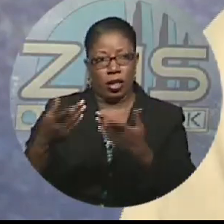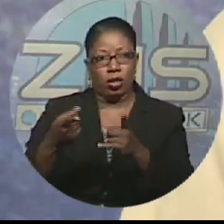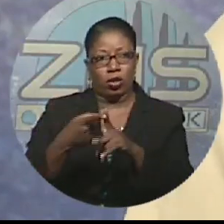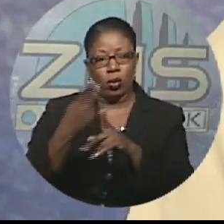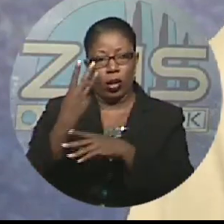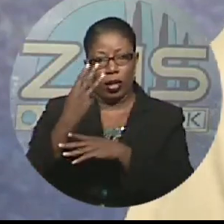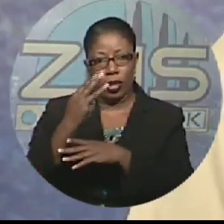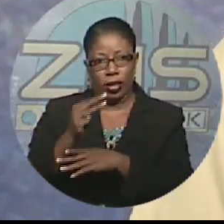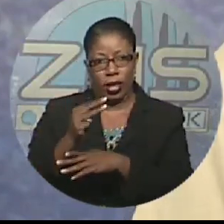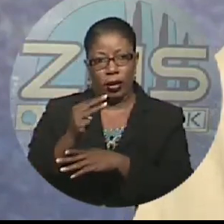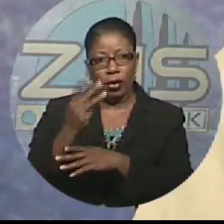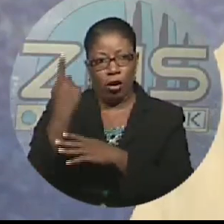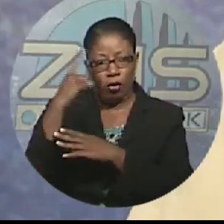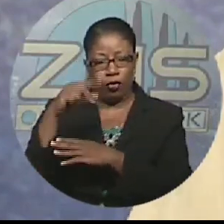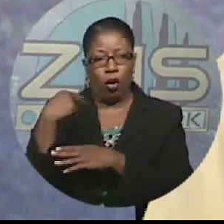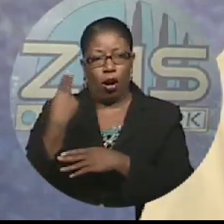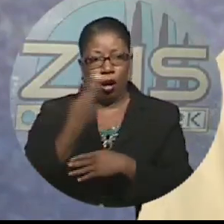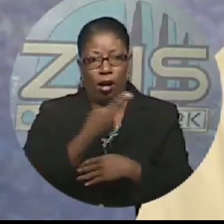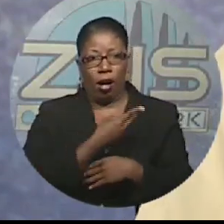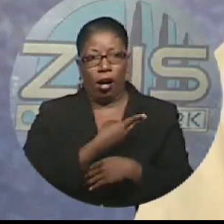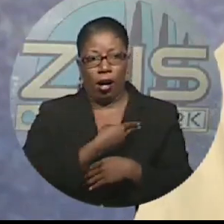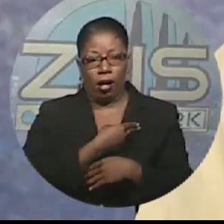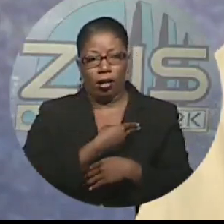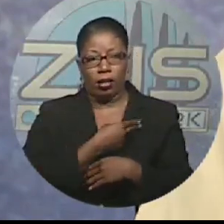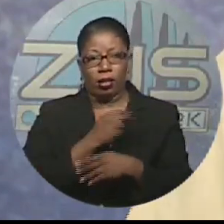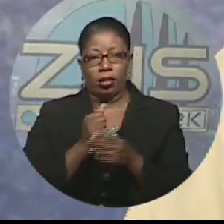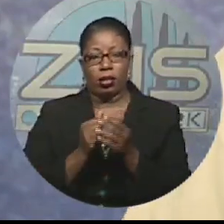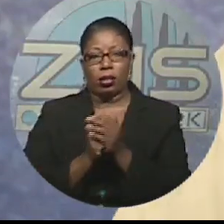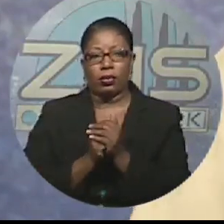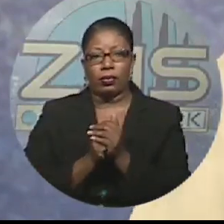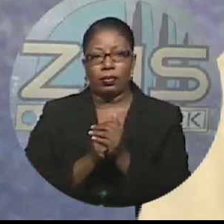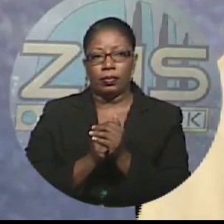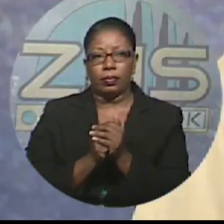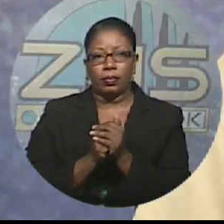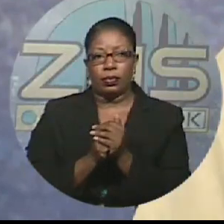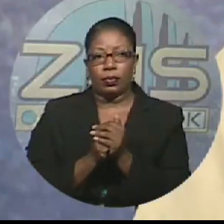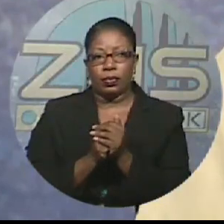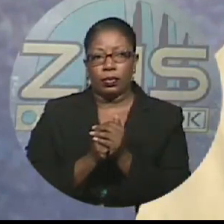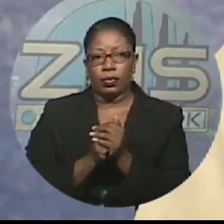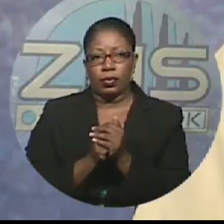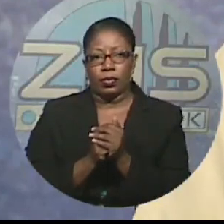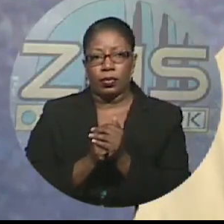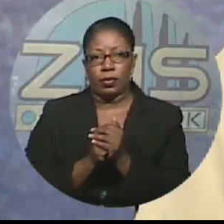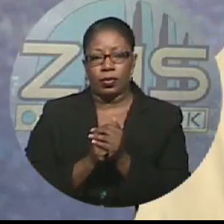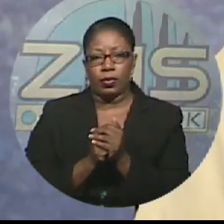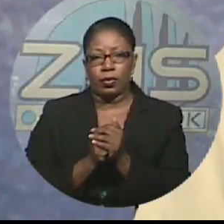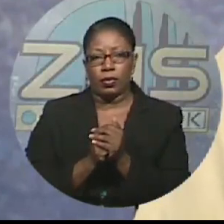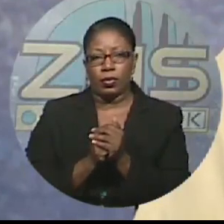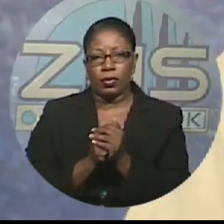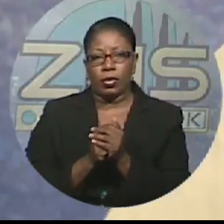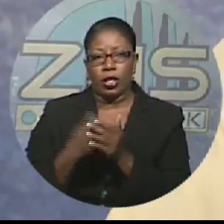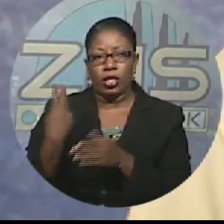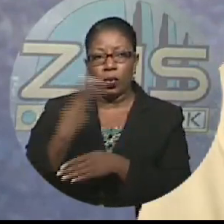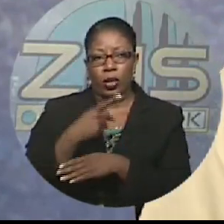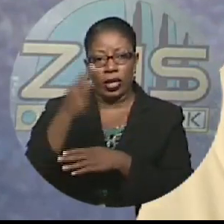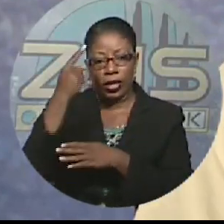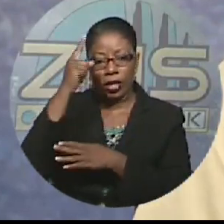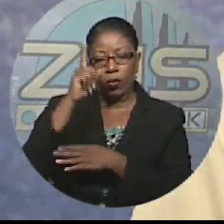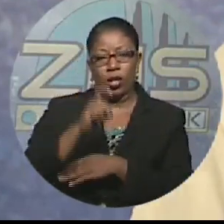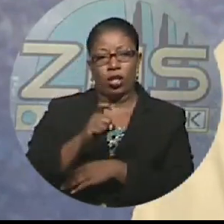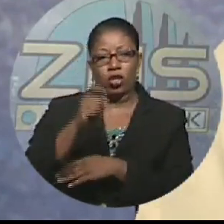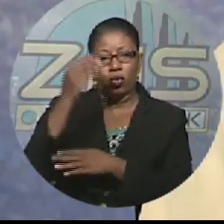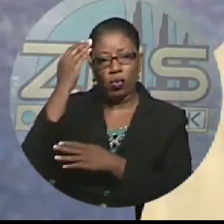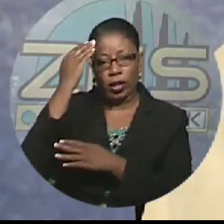say, on our behalf. We saw it fit to start CASJA on that mode because we think we need to